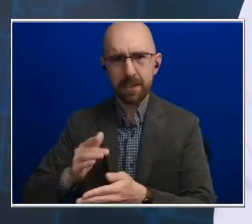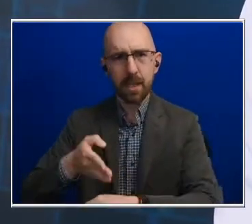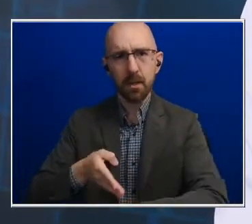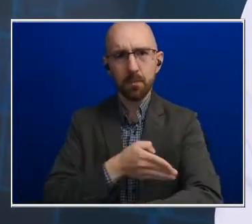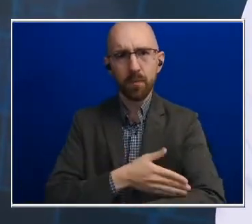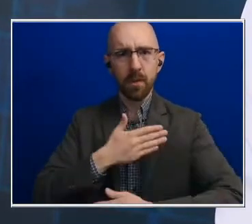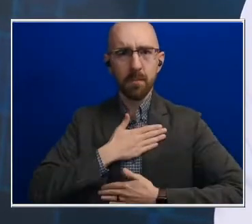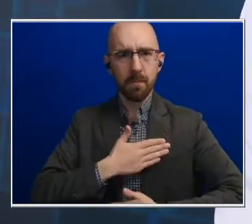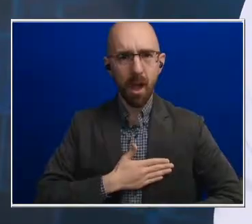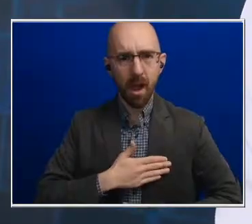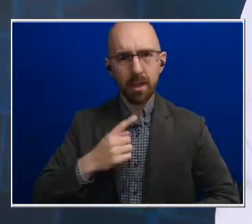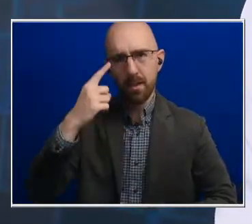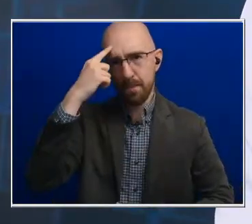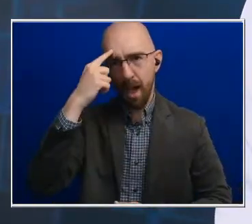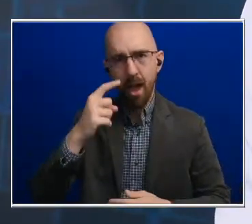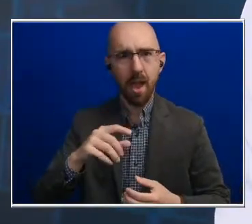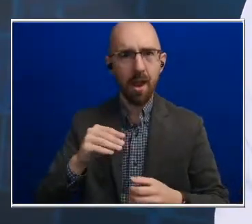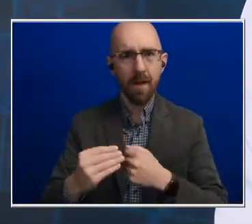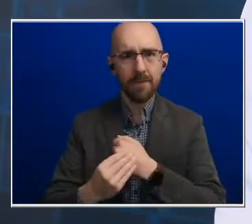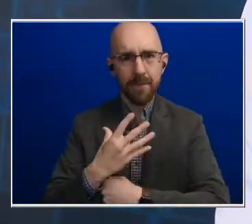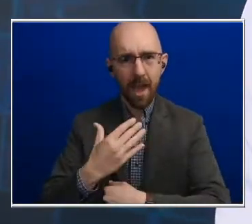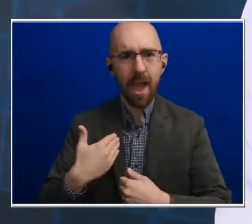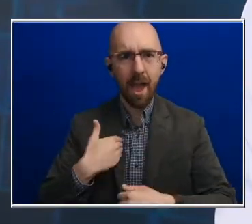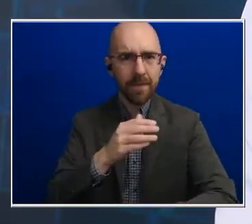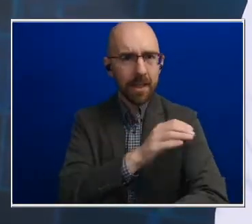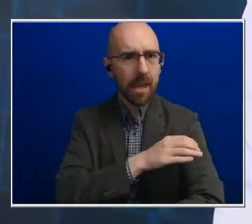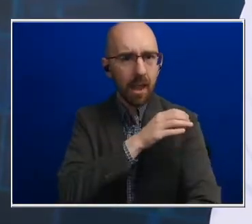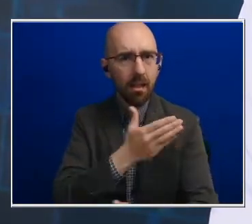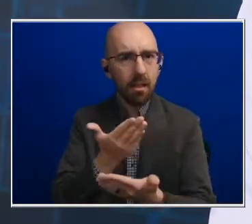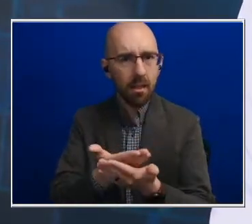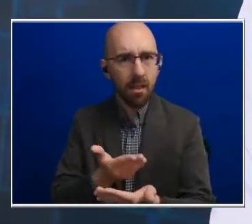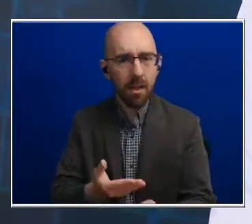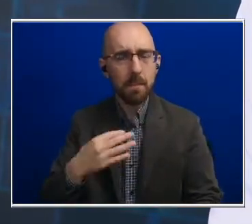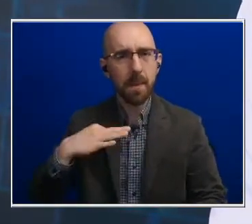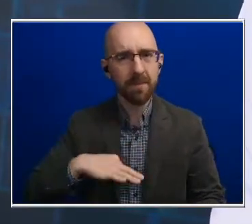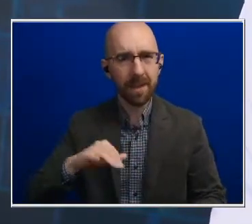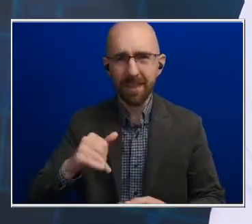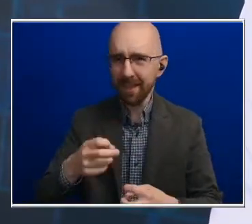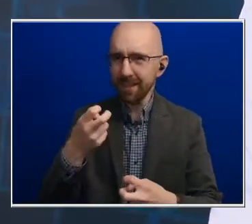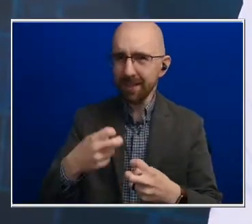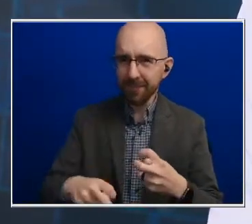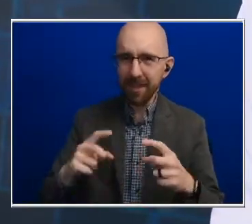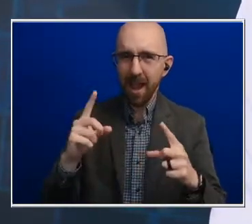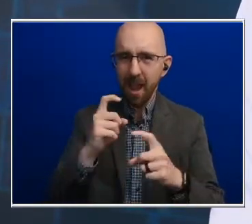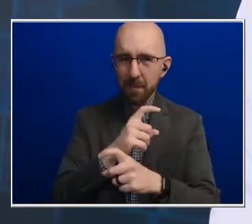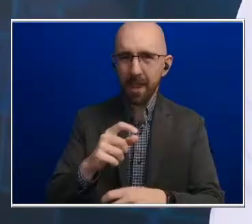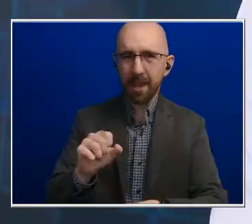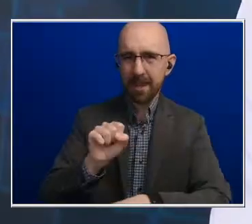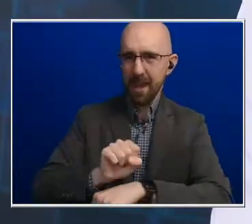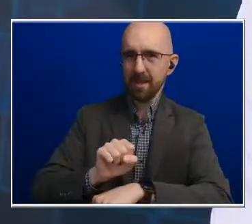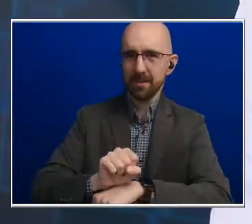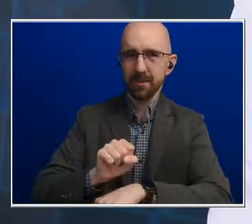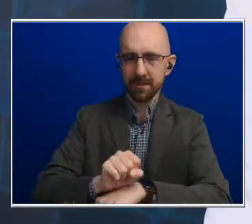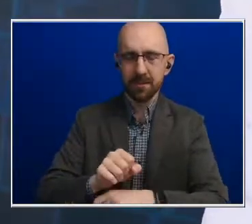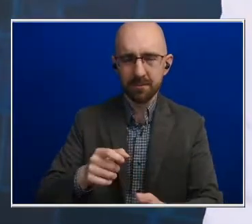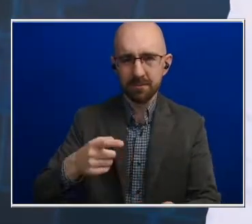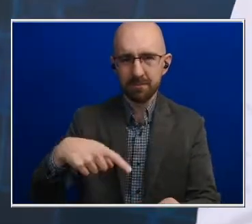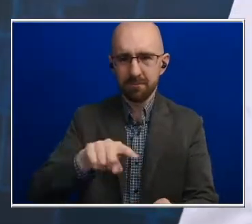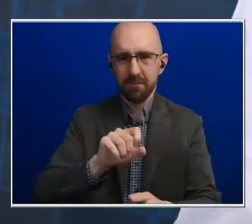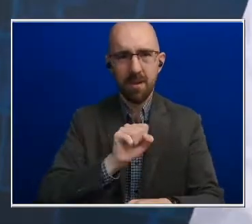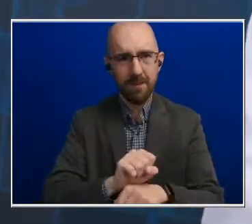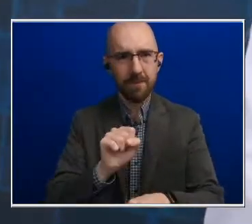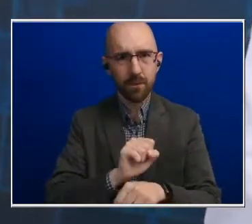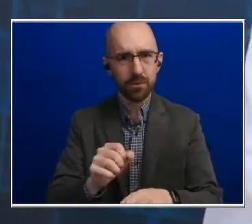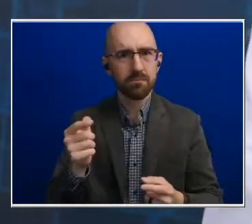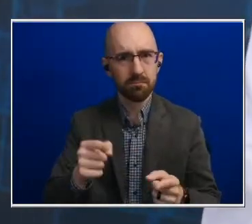effects have clinical benefits. And it's a difficult and complicated task. But those efforts are underway at a certain lab